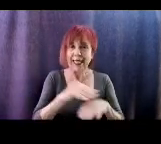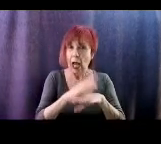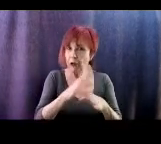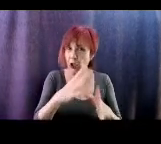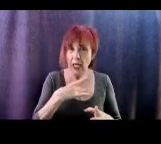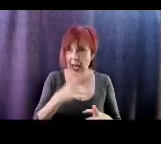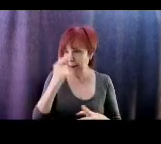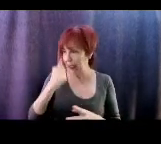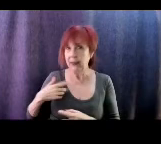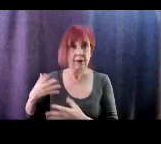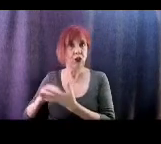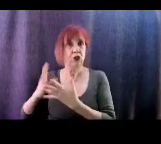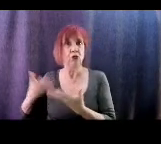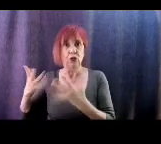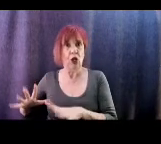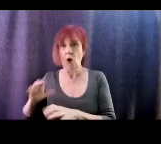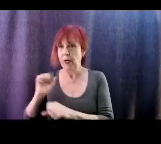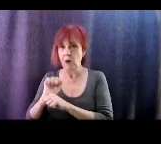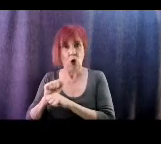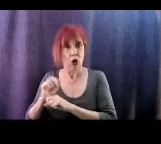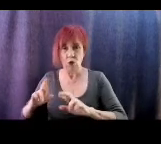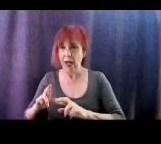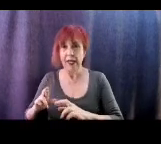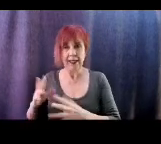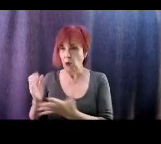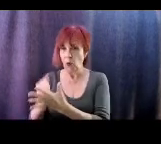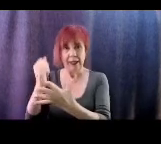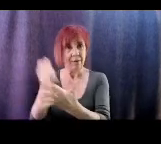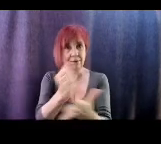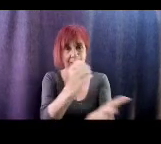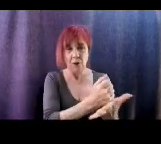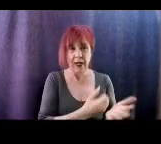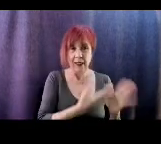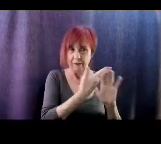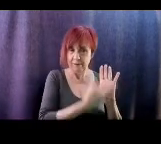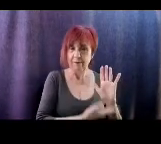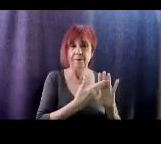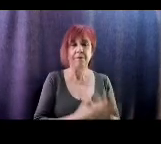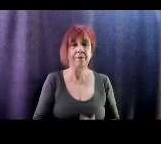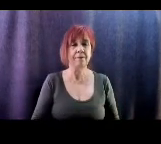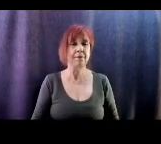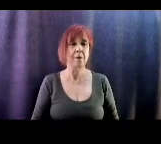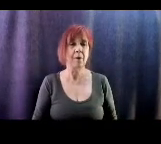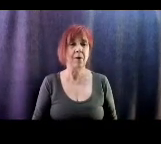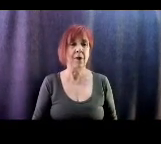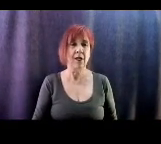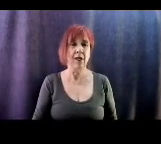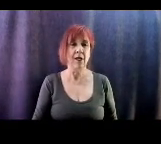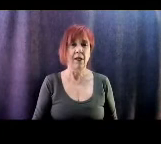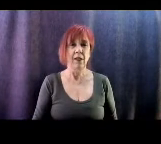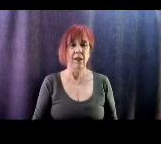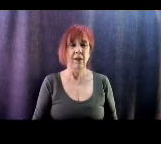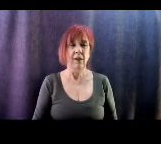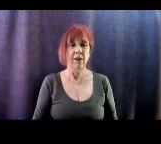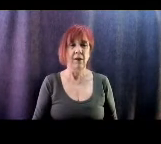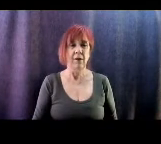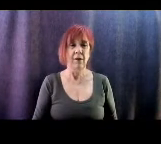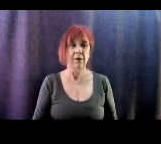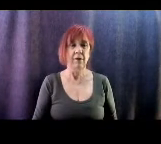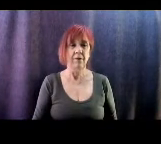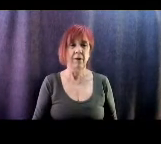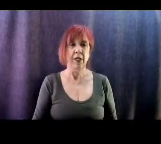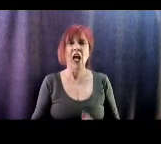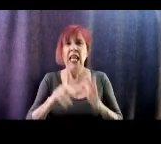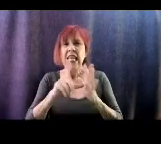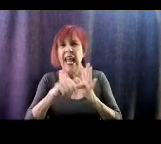have a great work history. So that's all throughout these slides, but since we're a little bit pressed for time, you can just take your time and